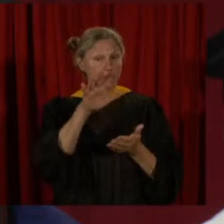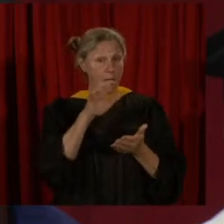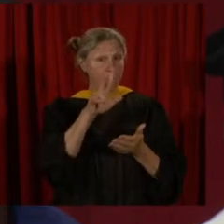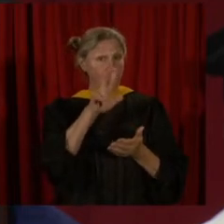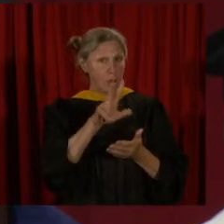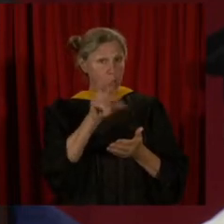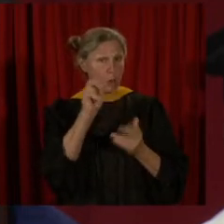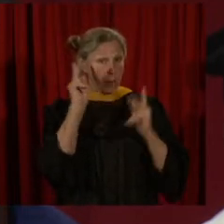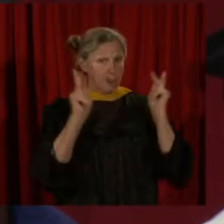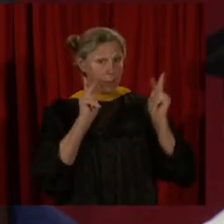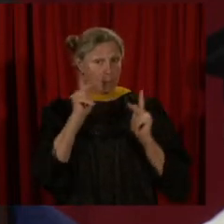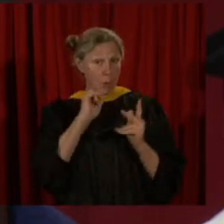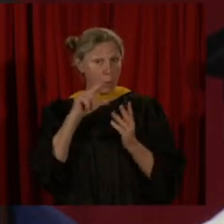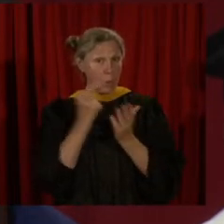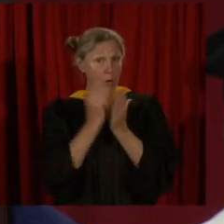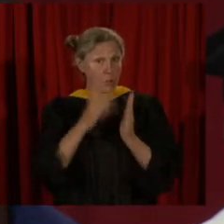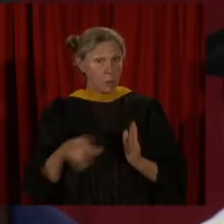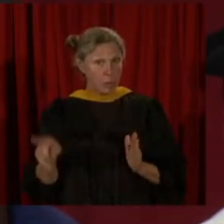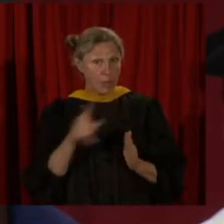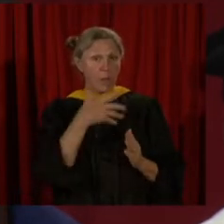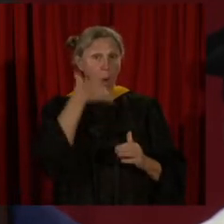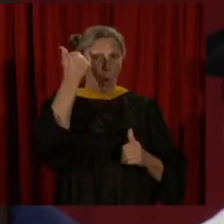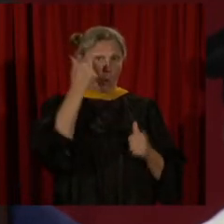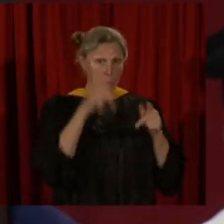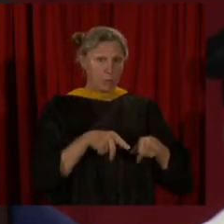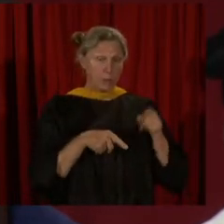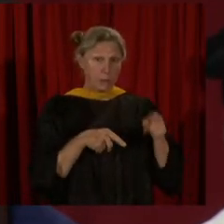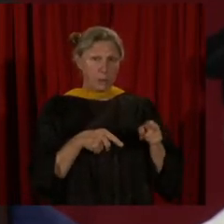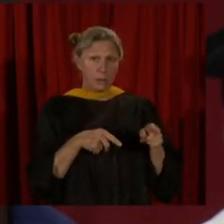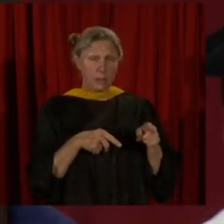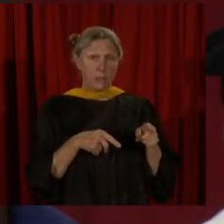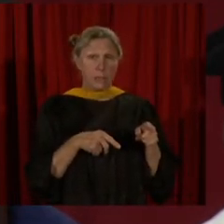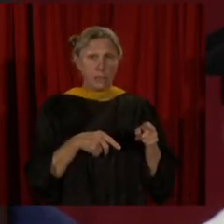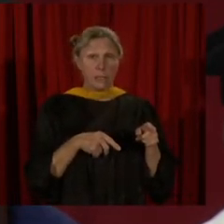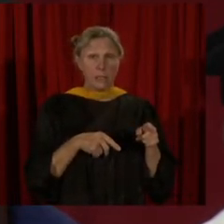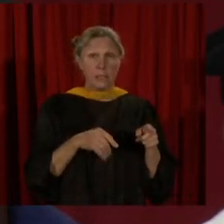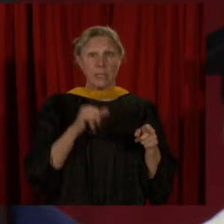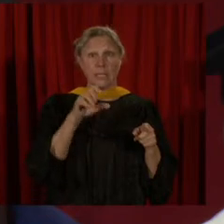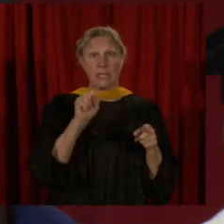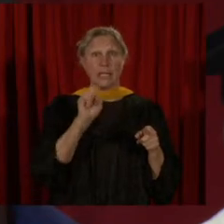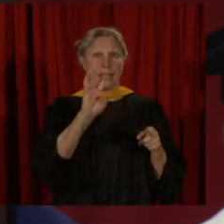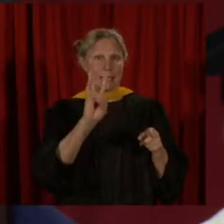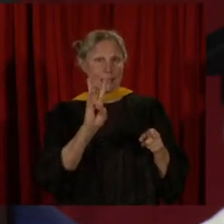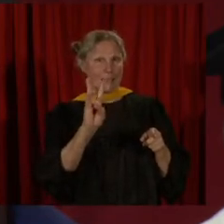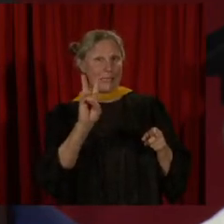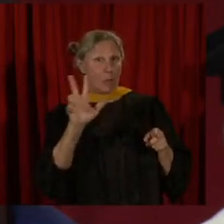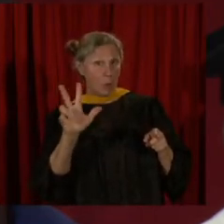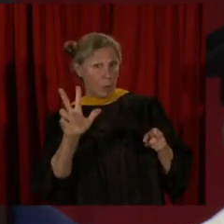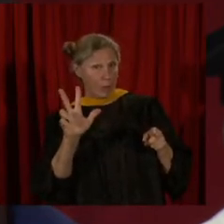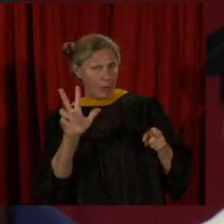1,530 members of the graduating class of 2021 is 63,